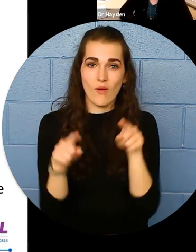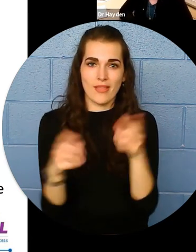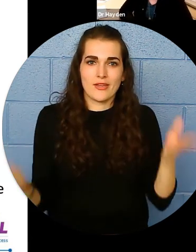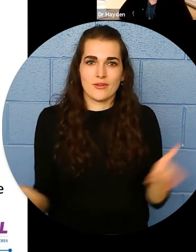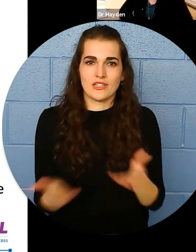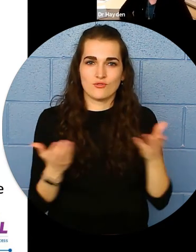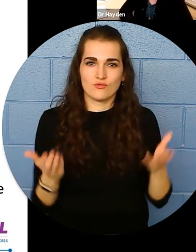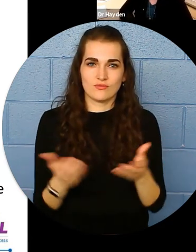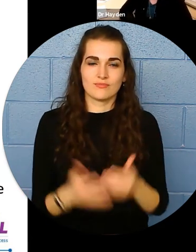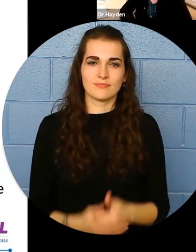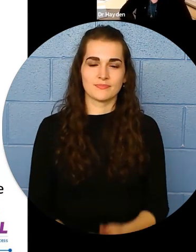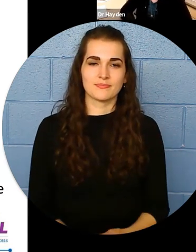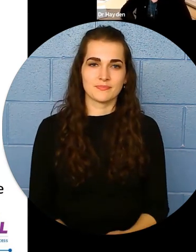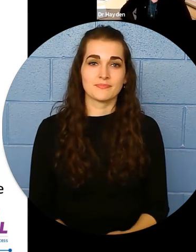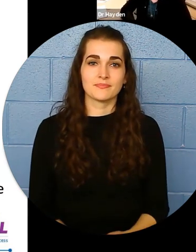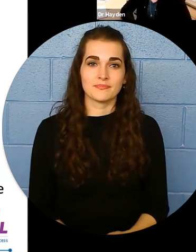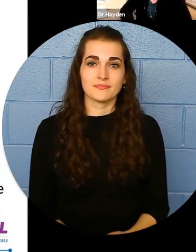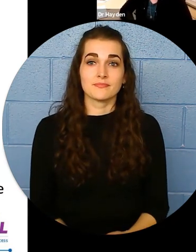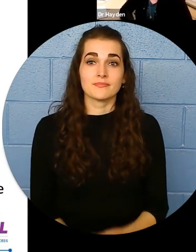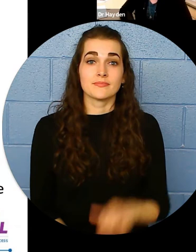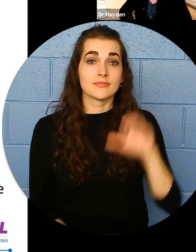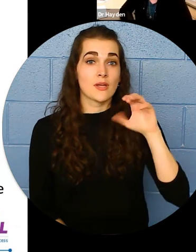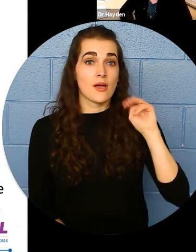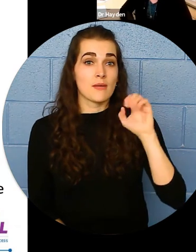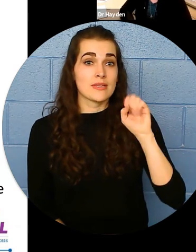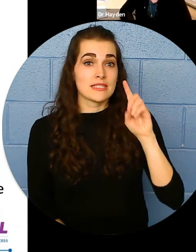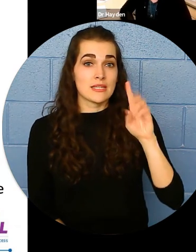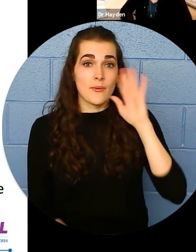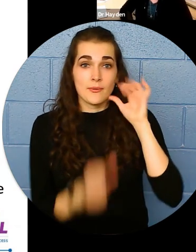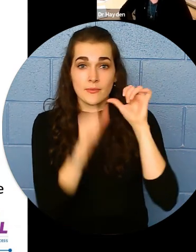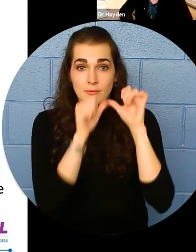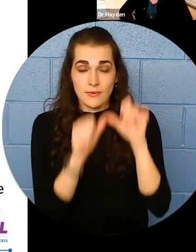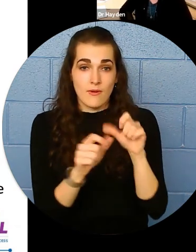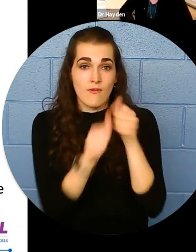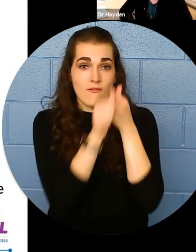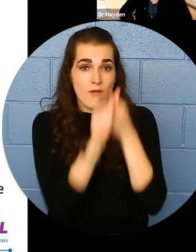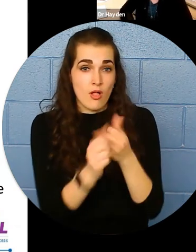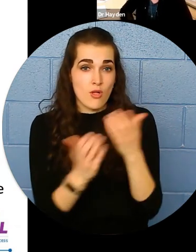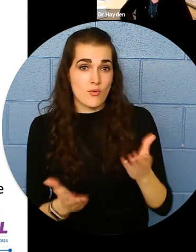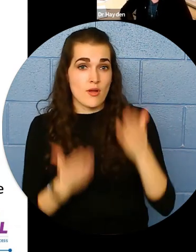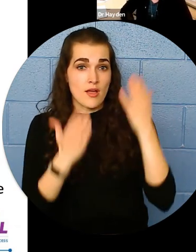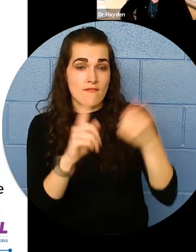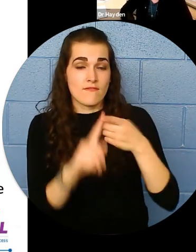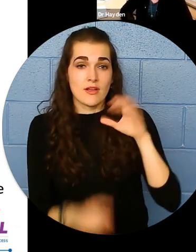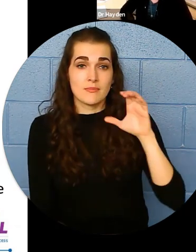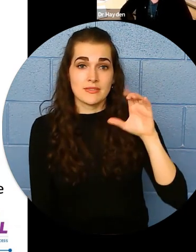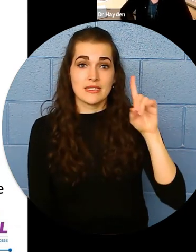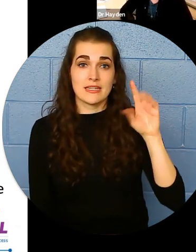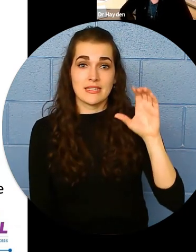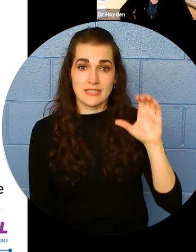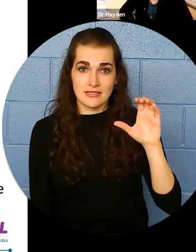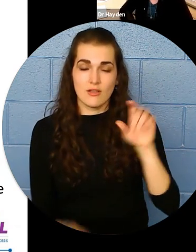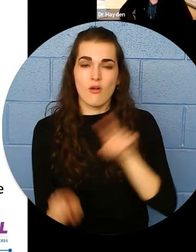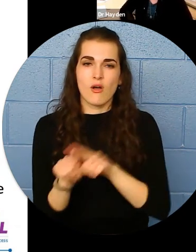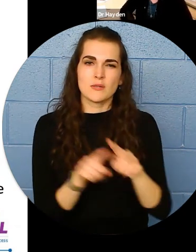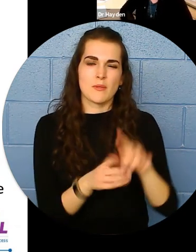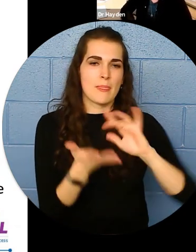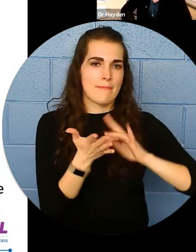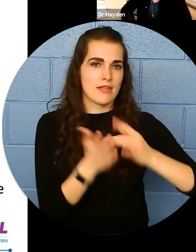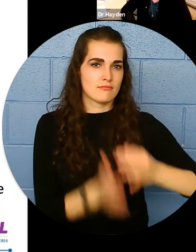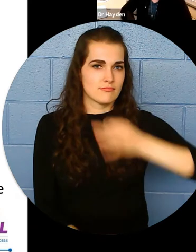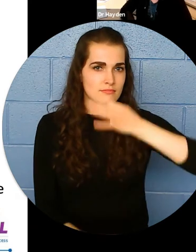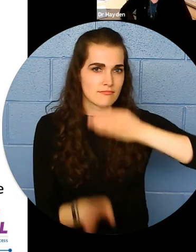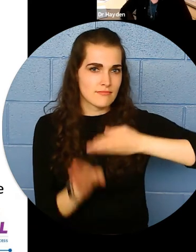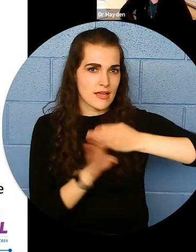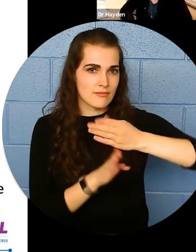here. So CMSD is going to continue to follow the recommendations from the CDC and the medical experts. We do